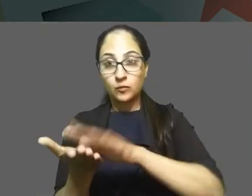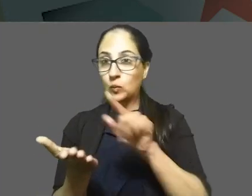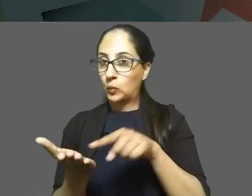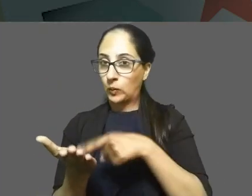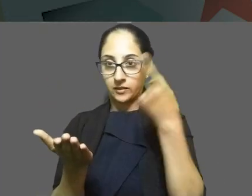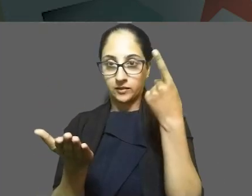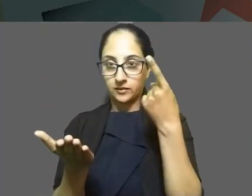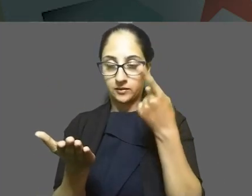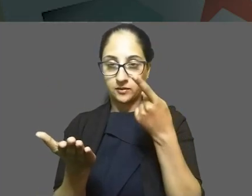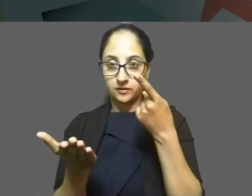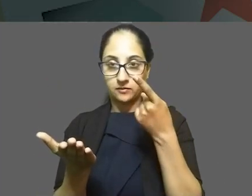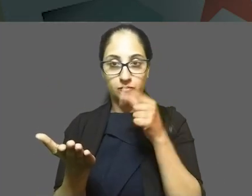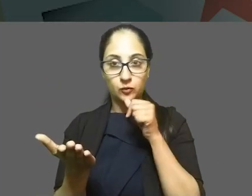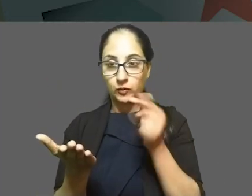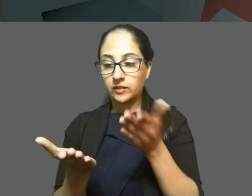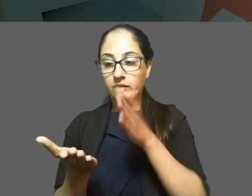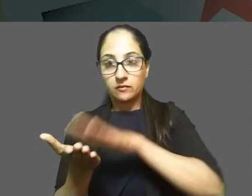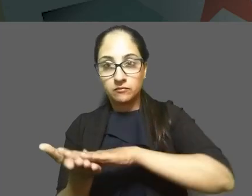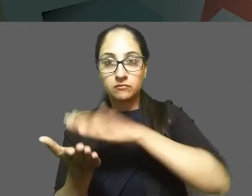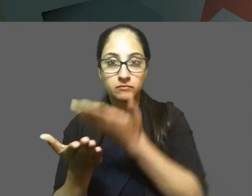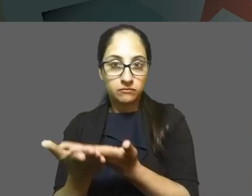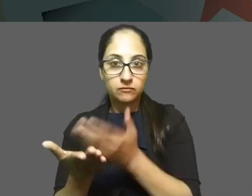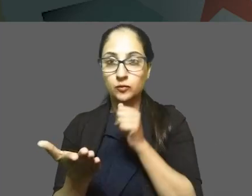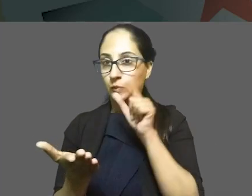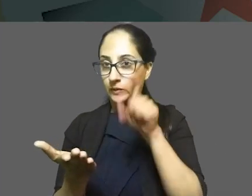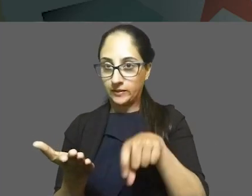to do one flip if possible.